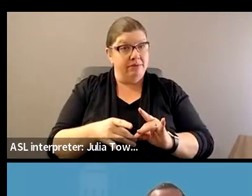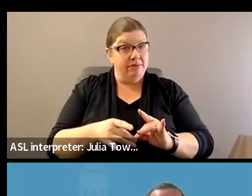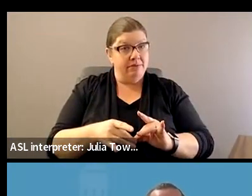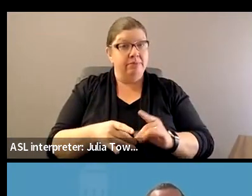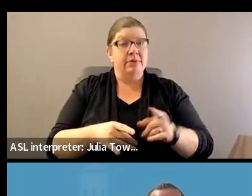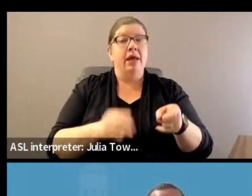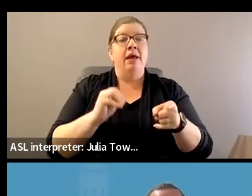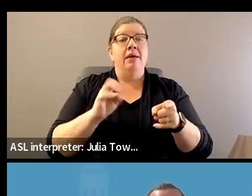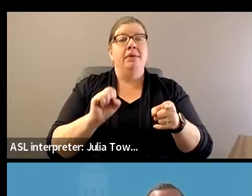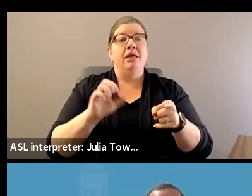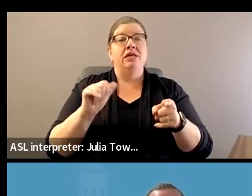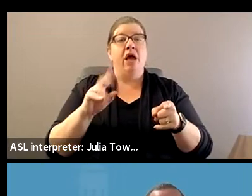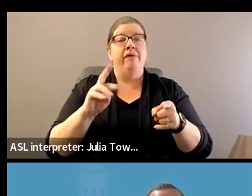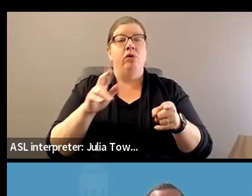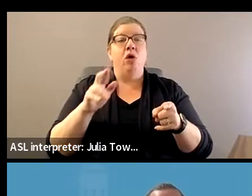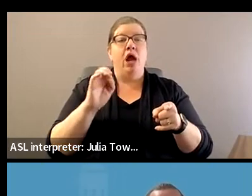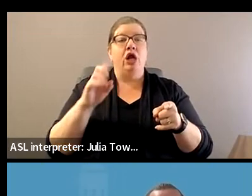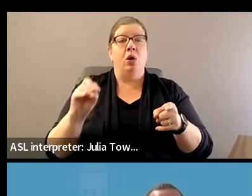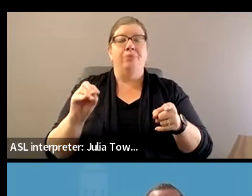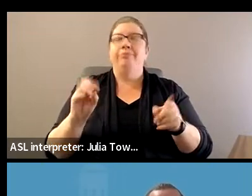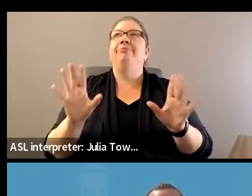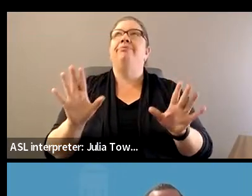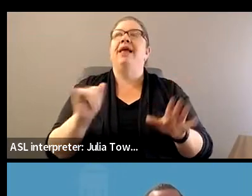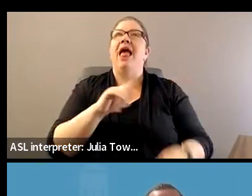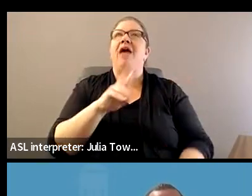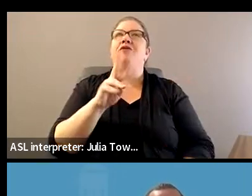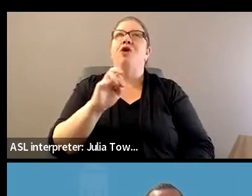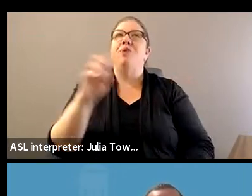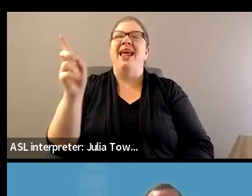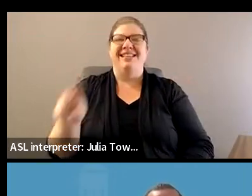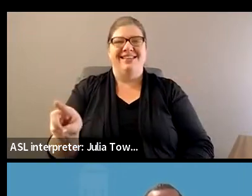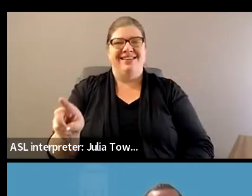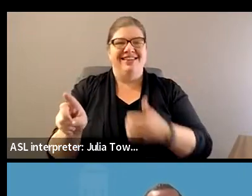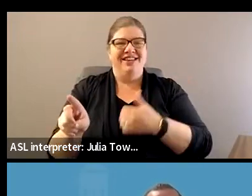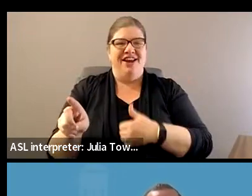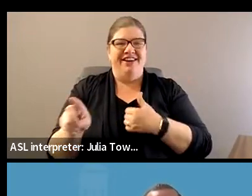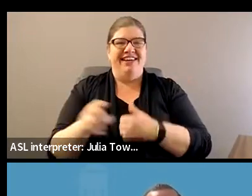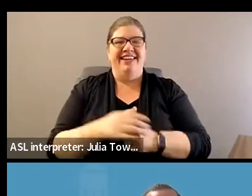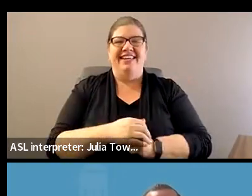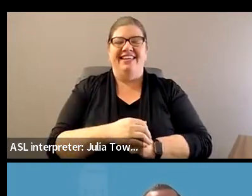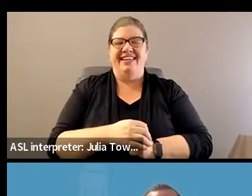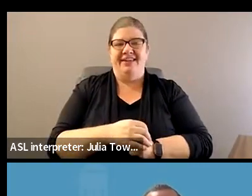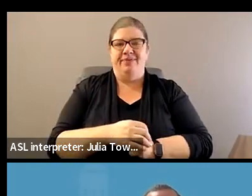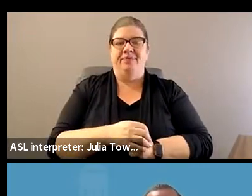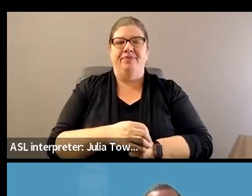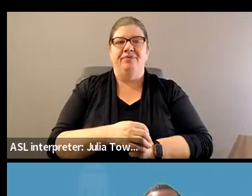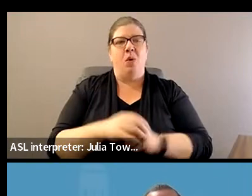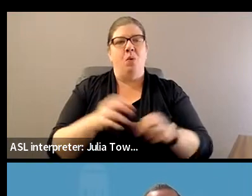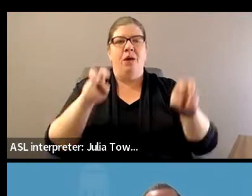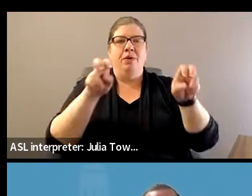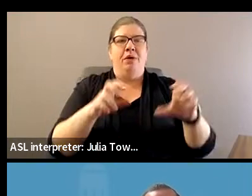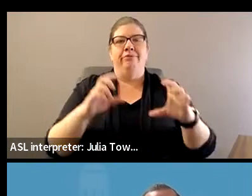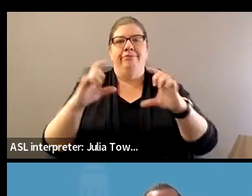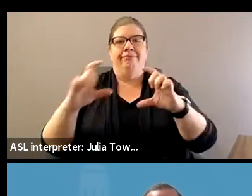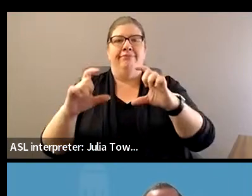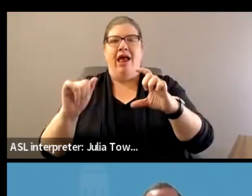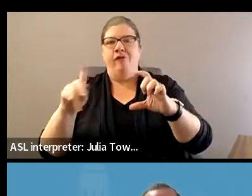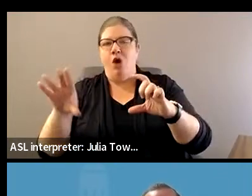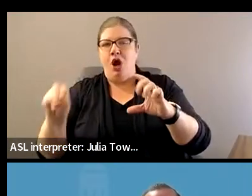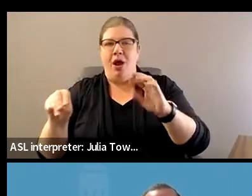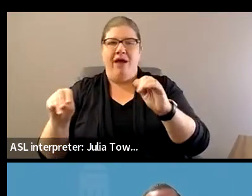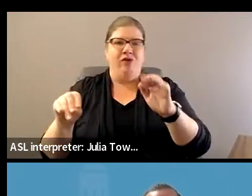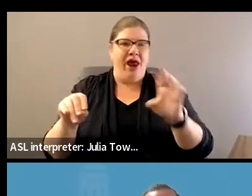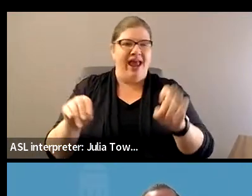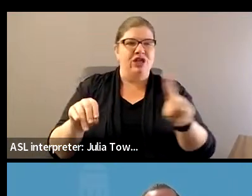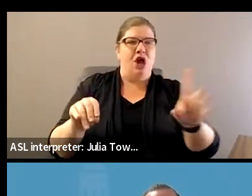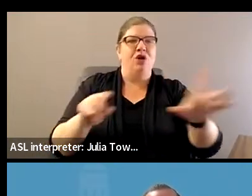Ms. Alvarado. Ms. Alvarez. See ya. We're right next to each other. So. Yeah, I see you on your